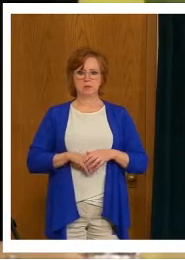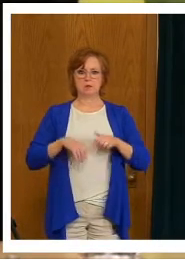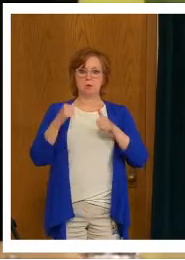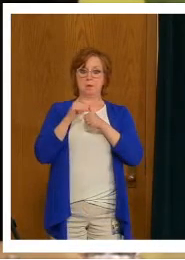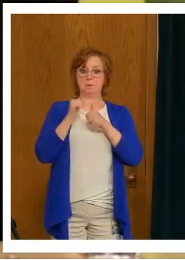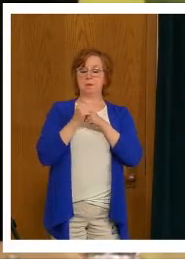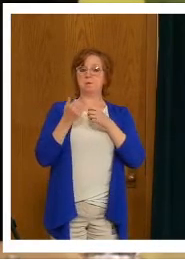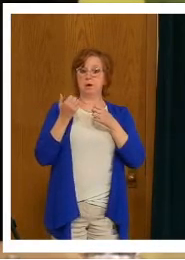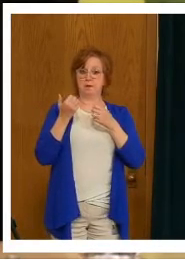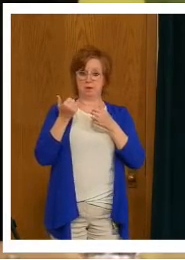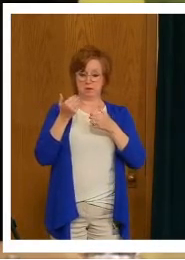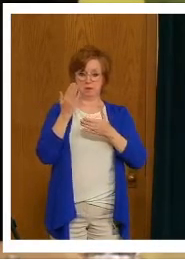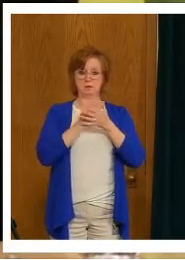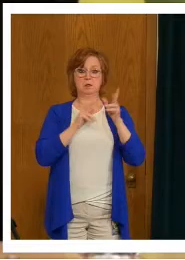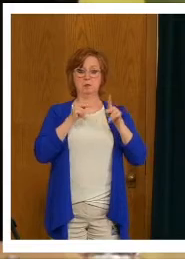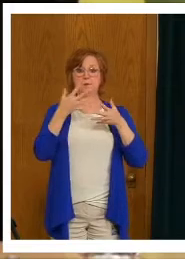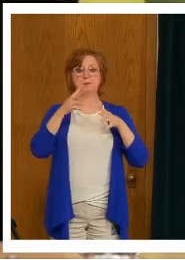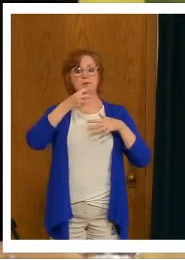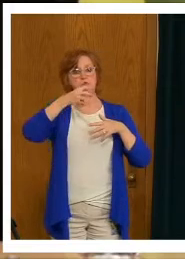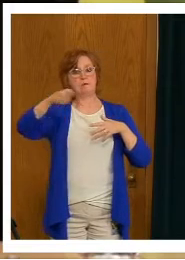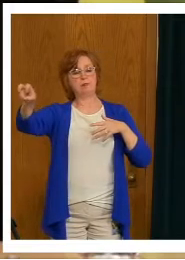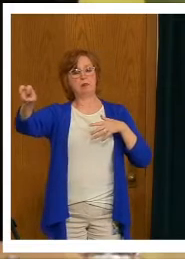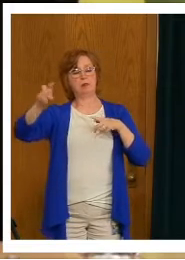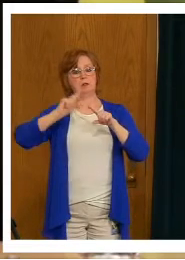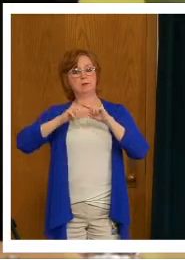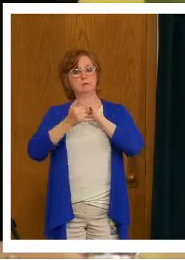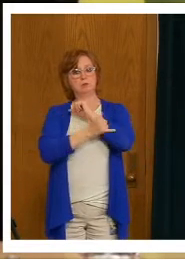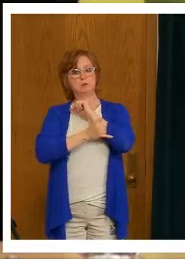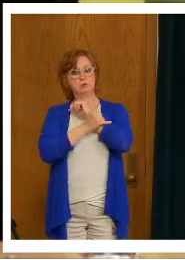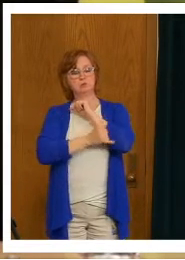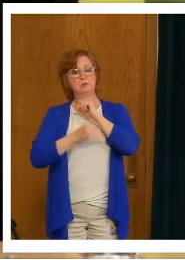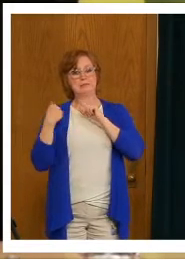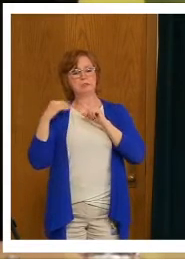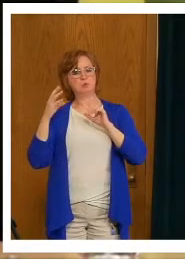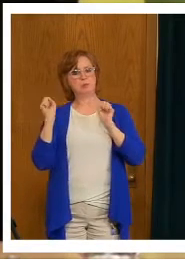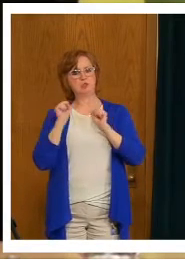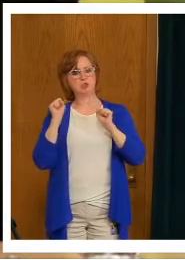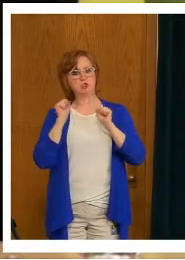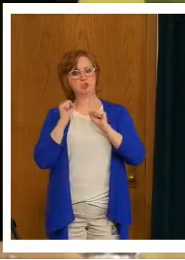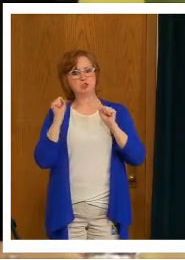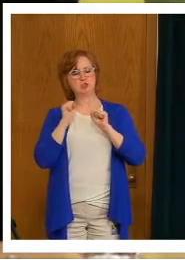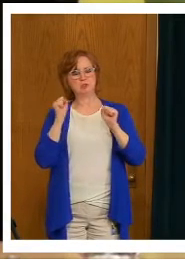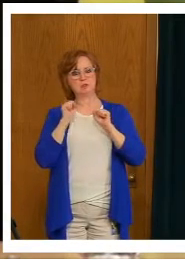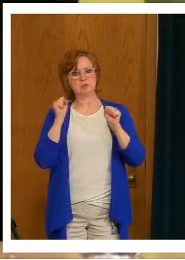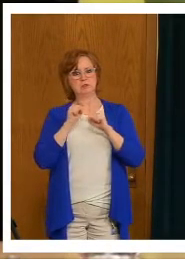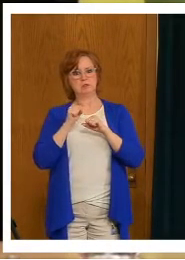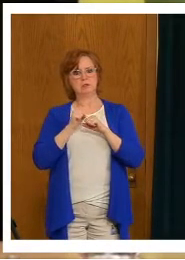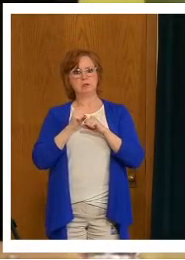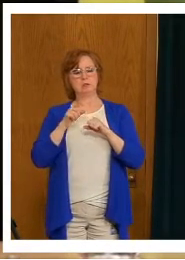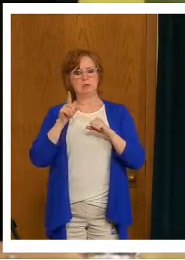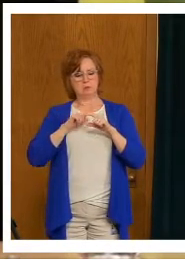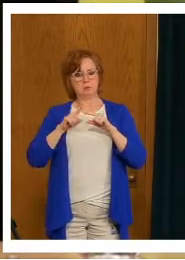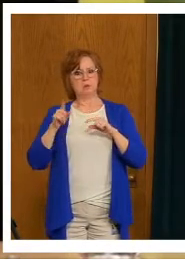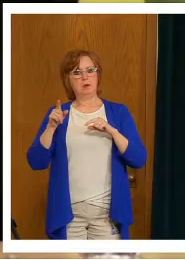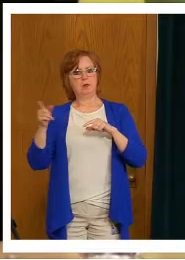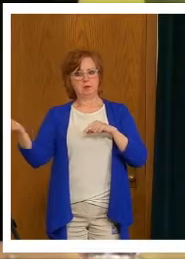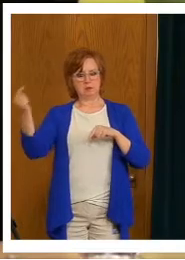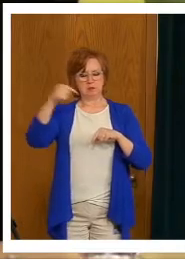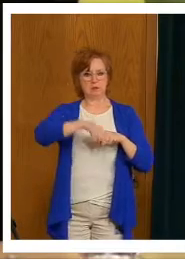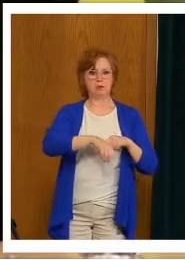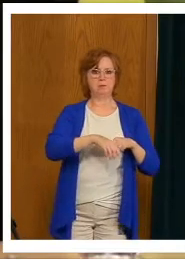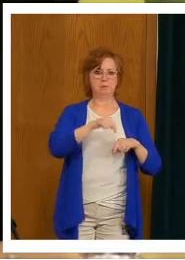this winter and were vaccinated in another country. And so we've asked those people as well to get in touch with eHealth at the first